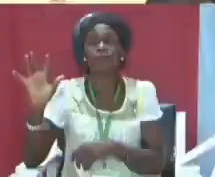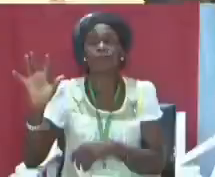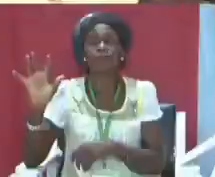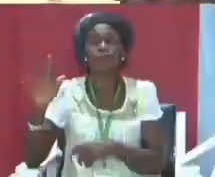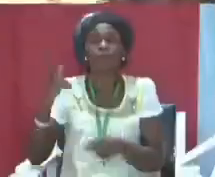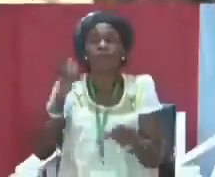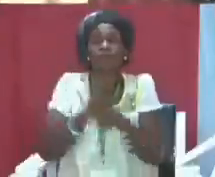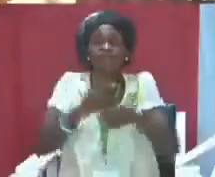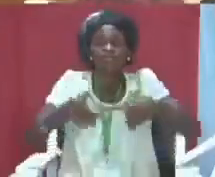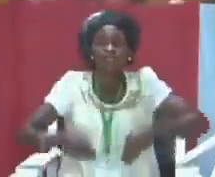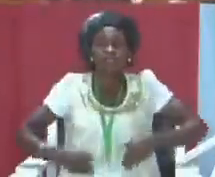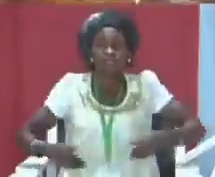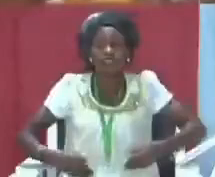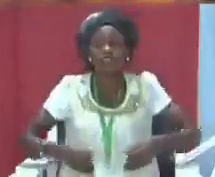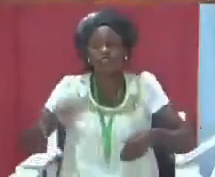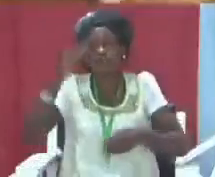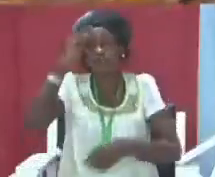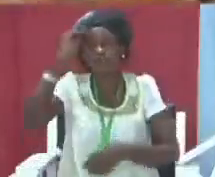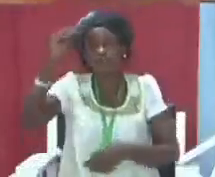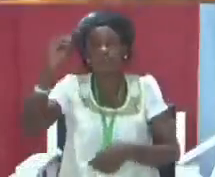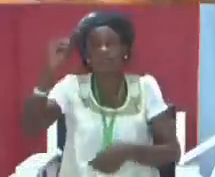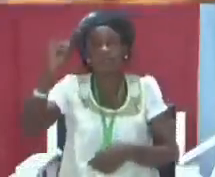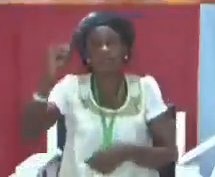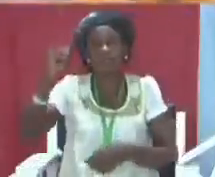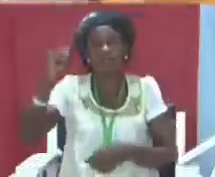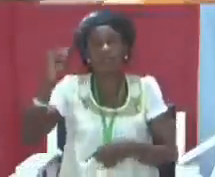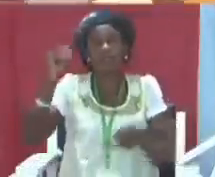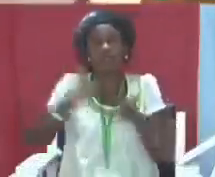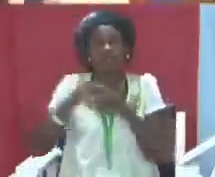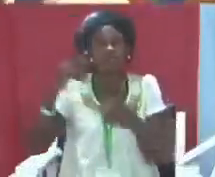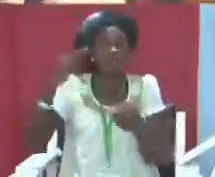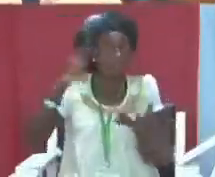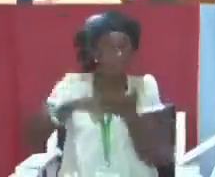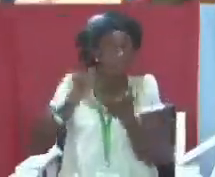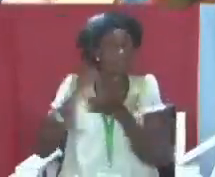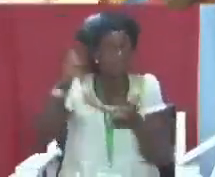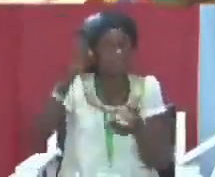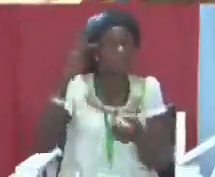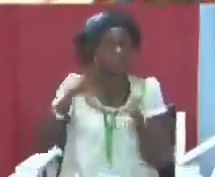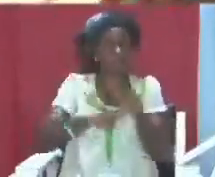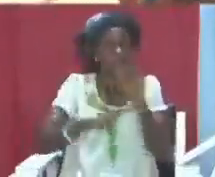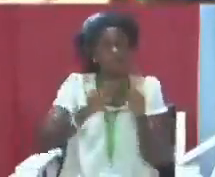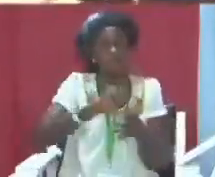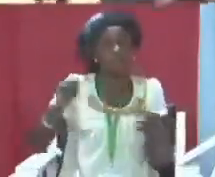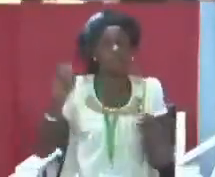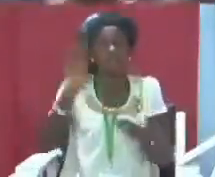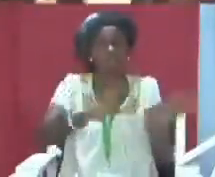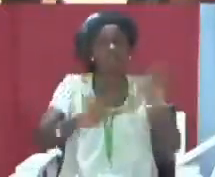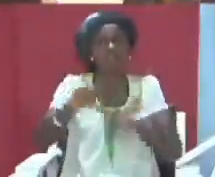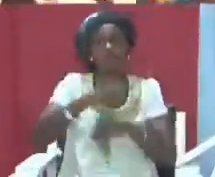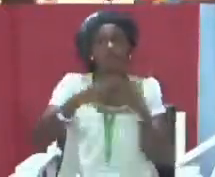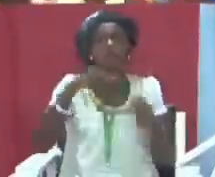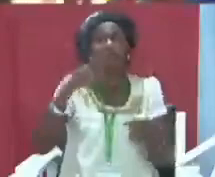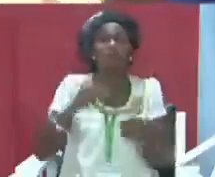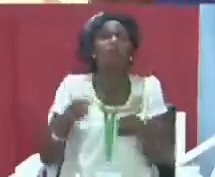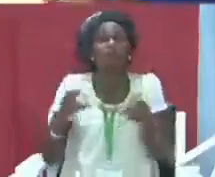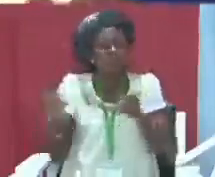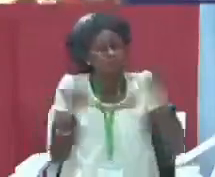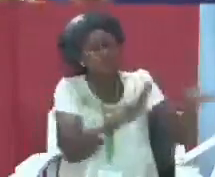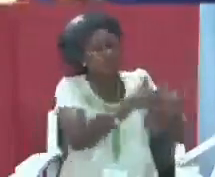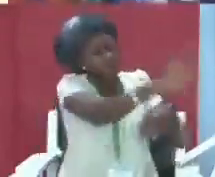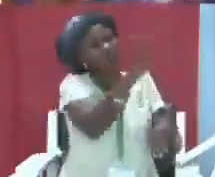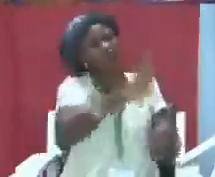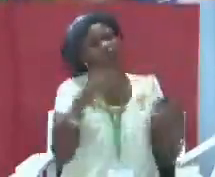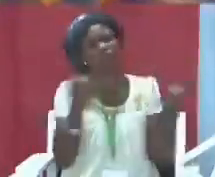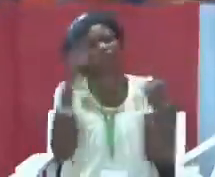That young man, he realized that he was under a siege. But when I told him, put away your sin,